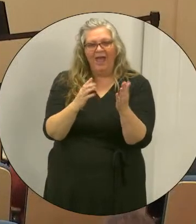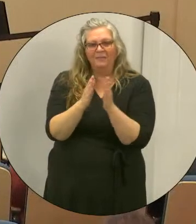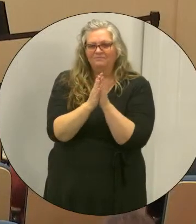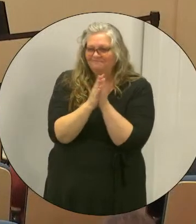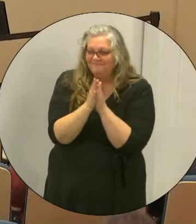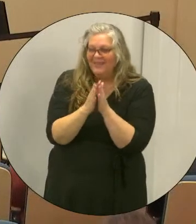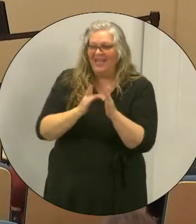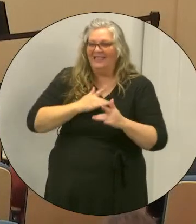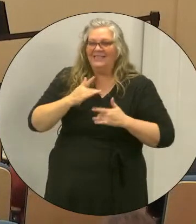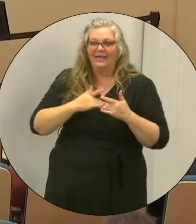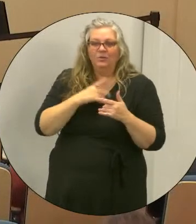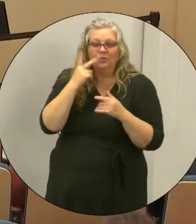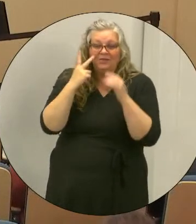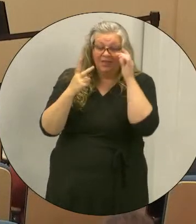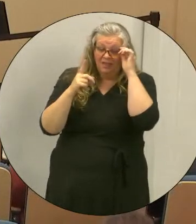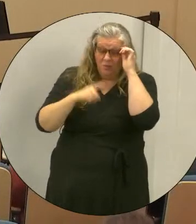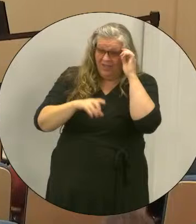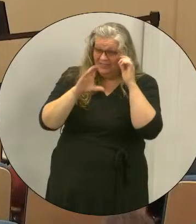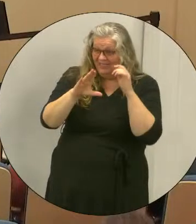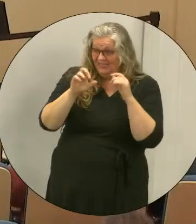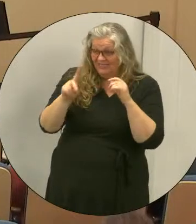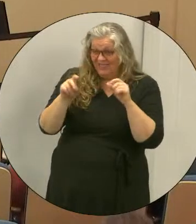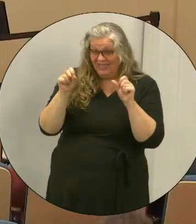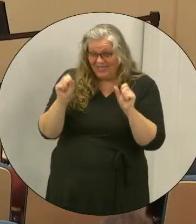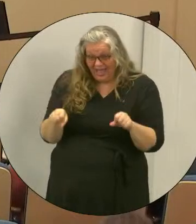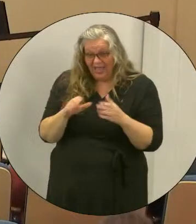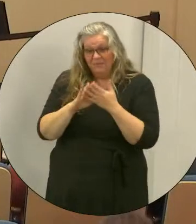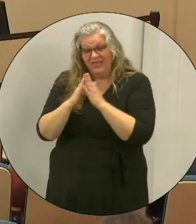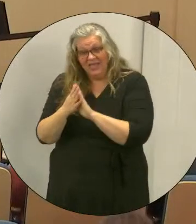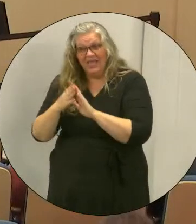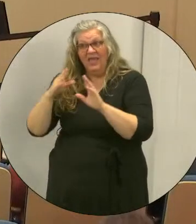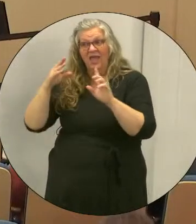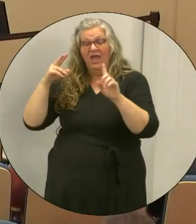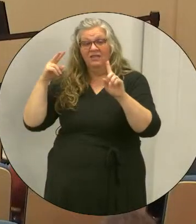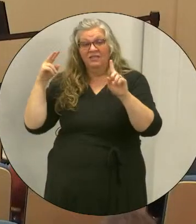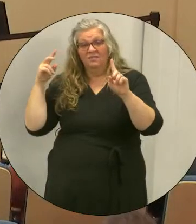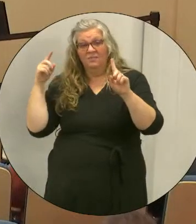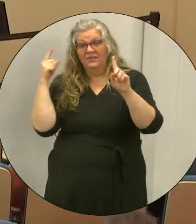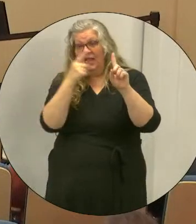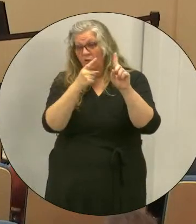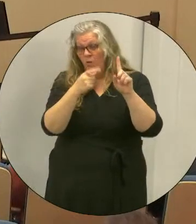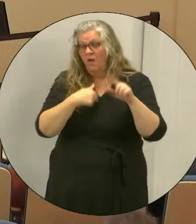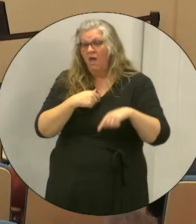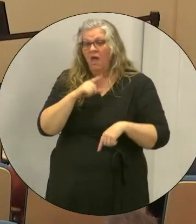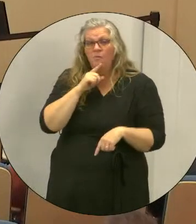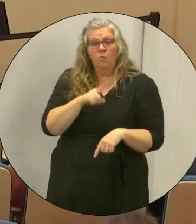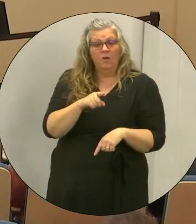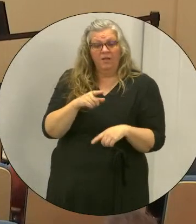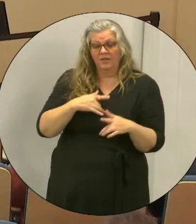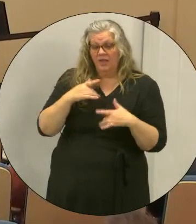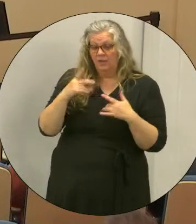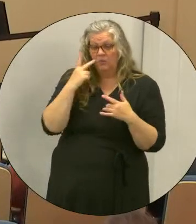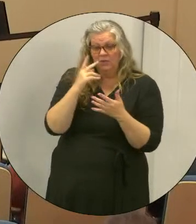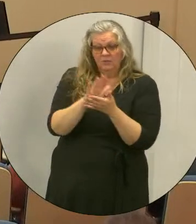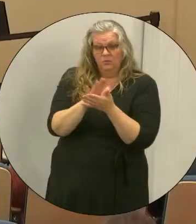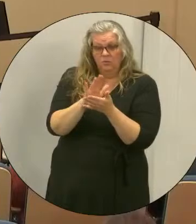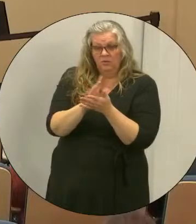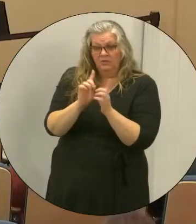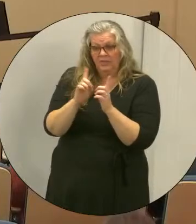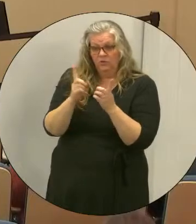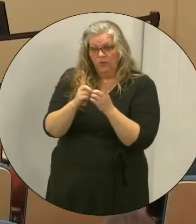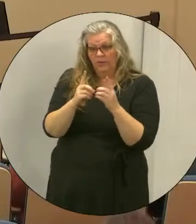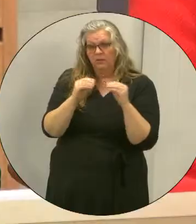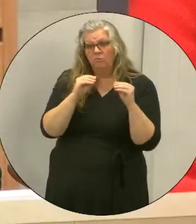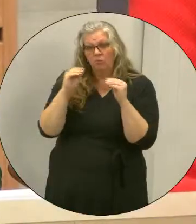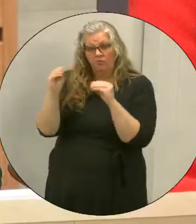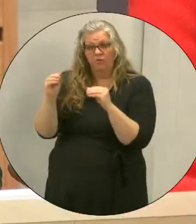see what CCSD can be and their potential, and I am very excited to see our district move forward in the correct